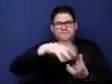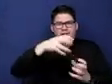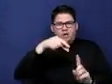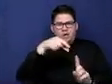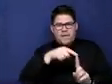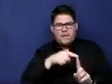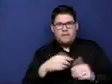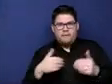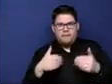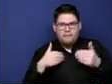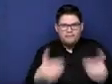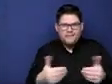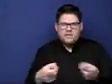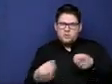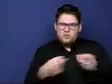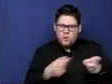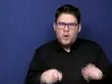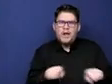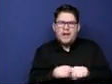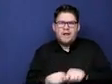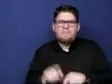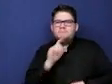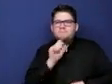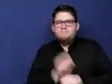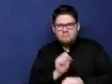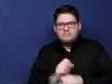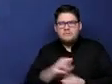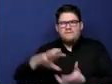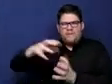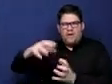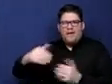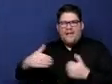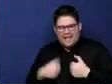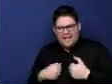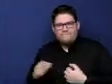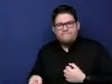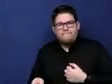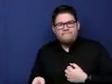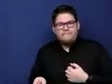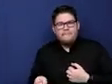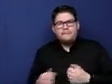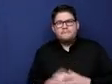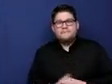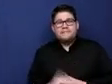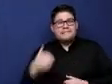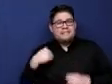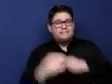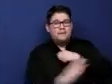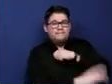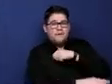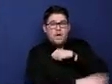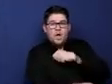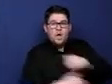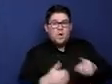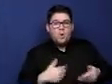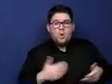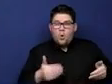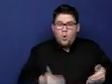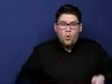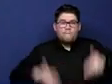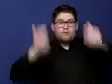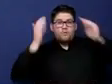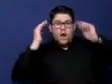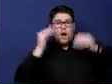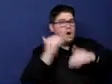overwhelmed at one point in the fall, and we built up those resources again. So every single case is contacted. We